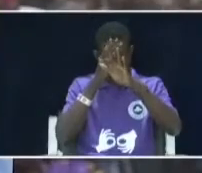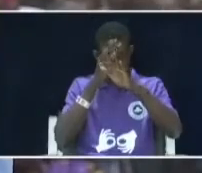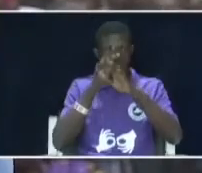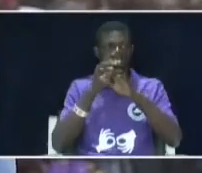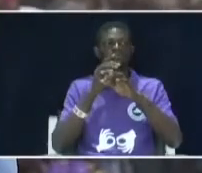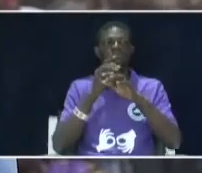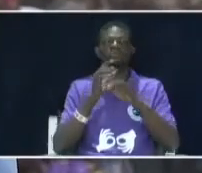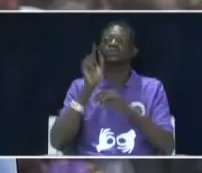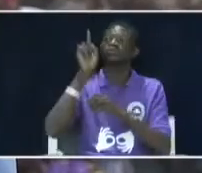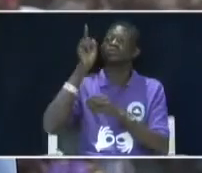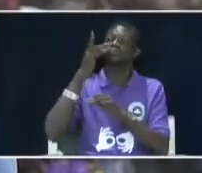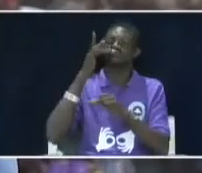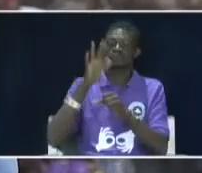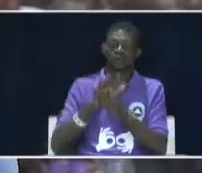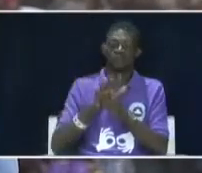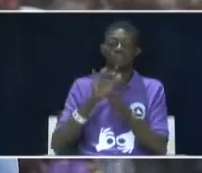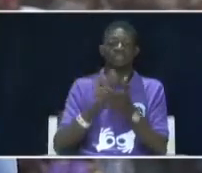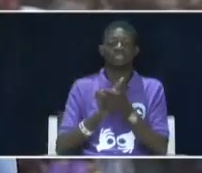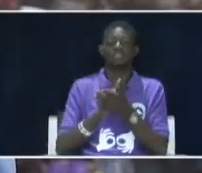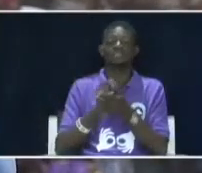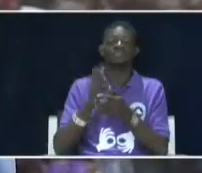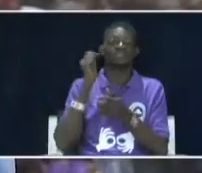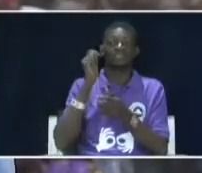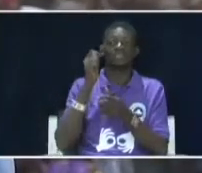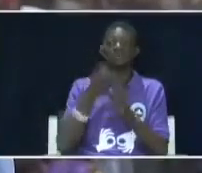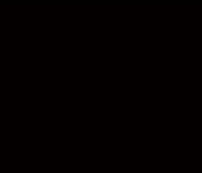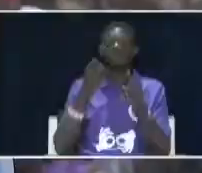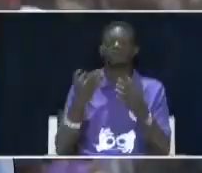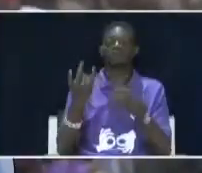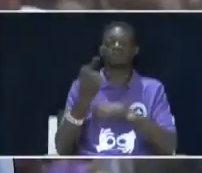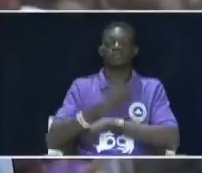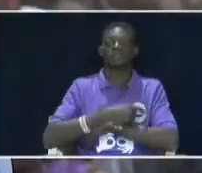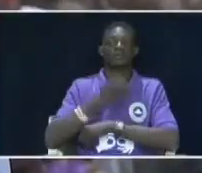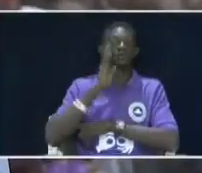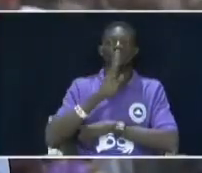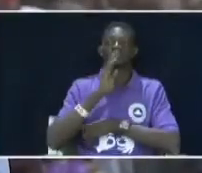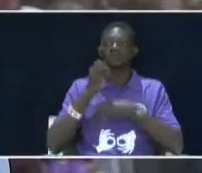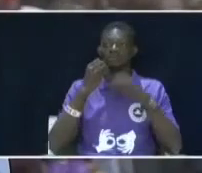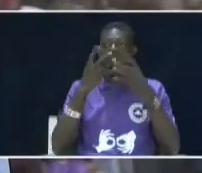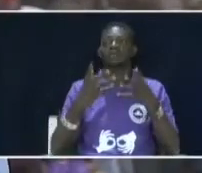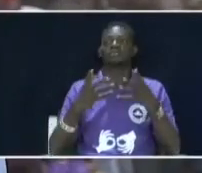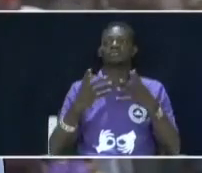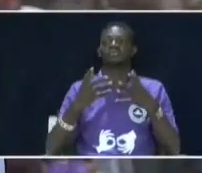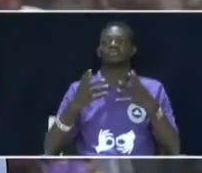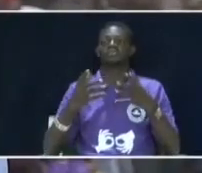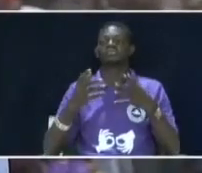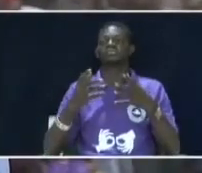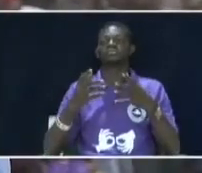you promised that the testimonies from tonight's service will be many.